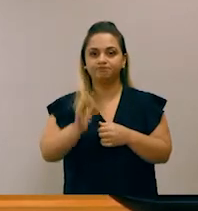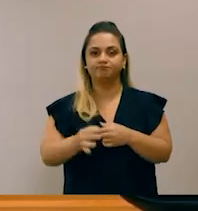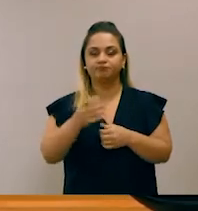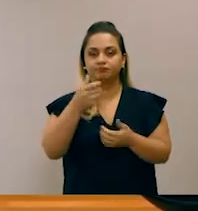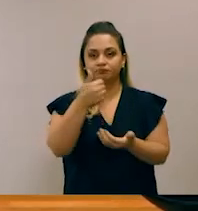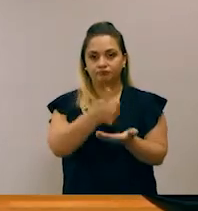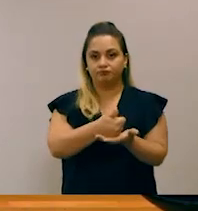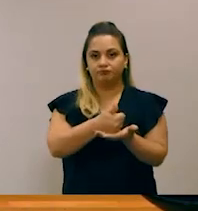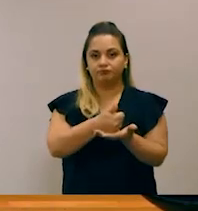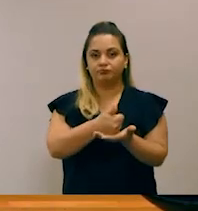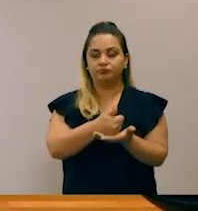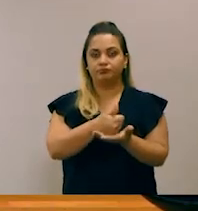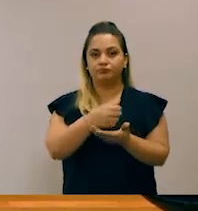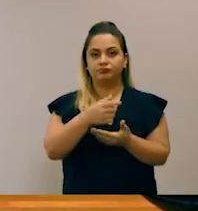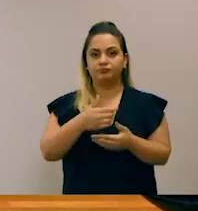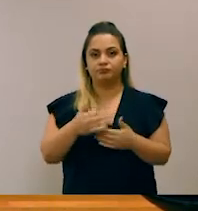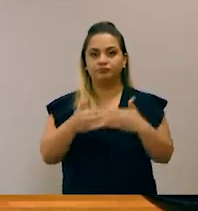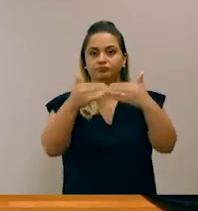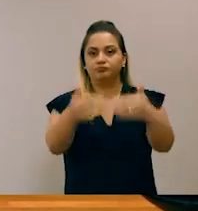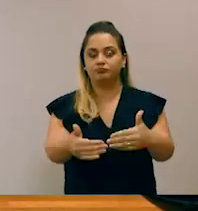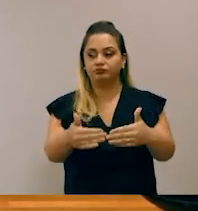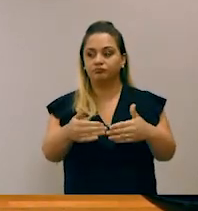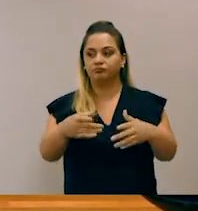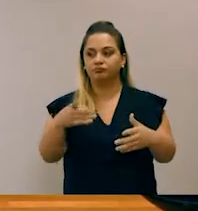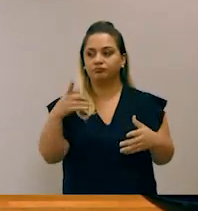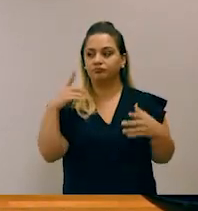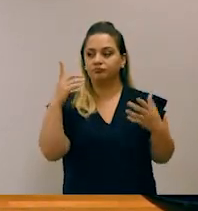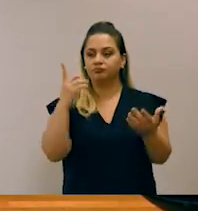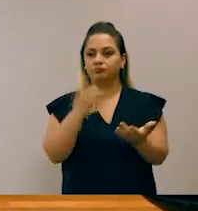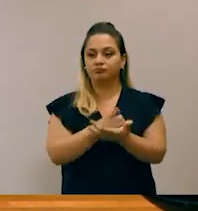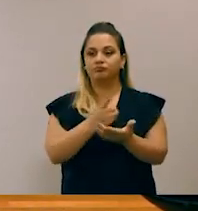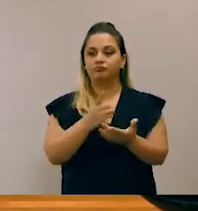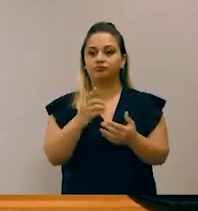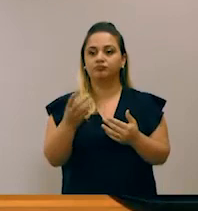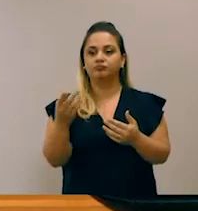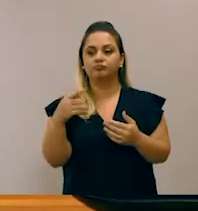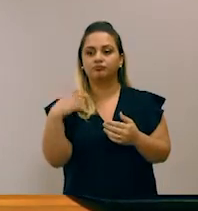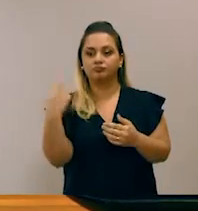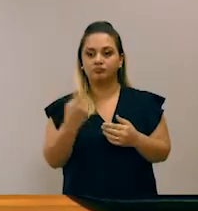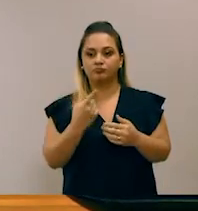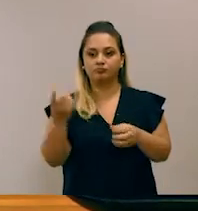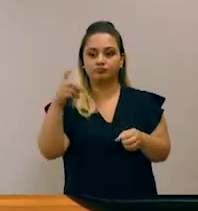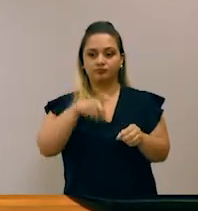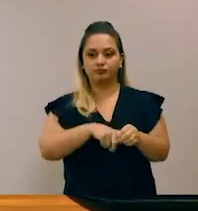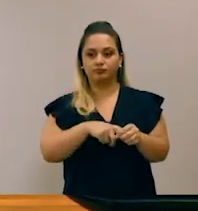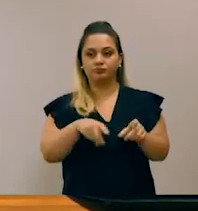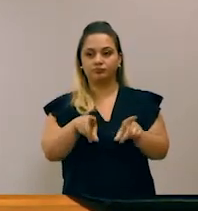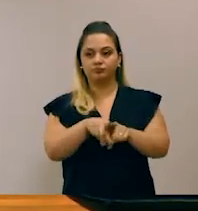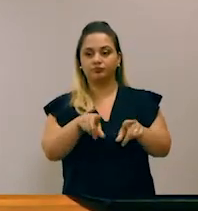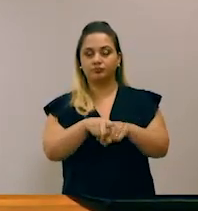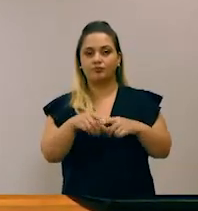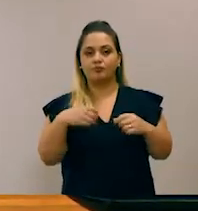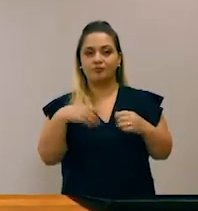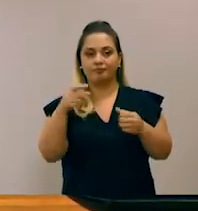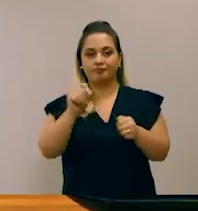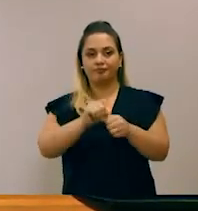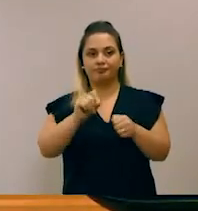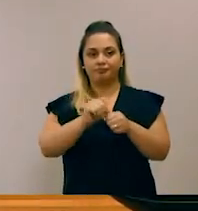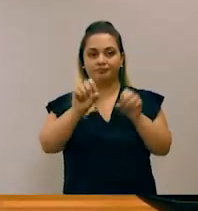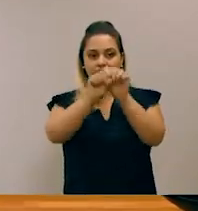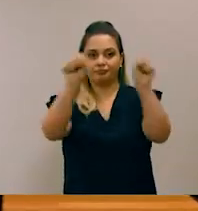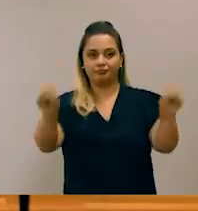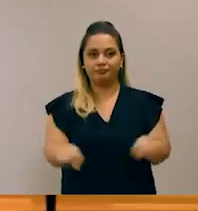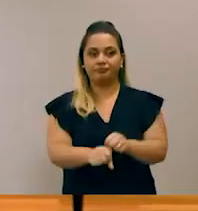using it and making tests. And as soon as we have confidence from the feedback of the auditors, we're going to implement